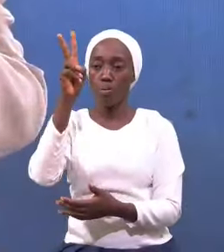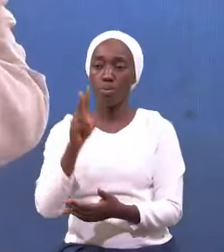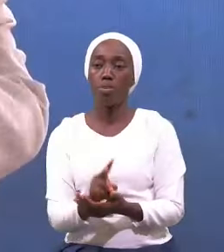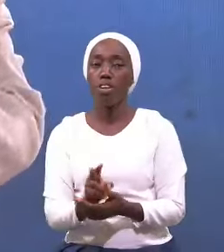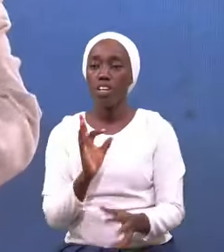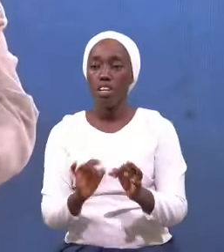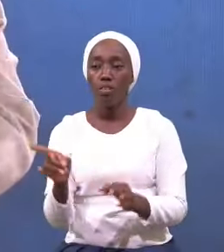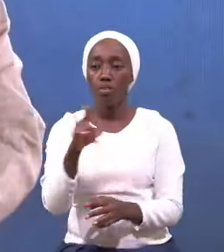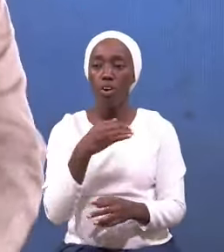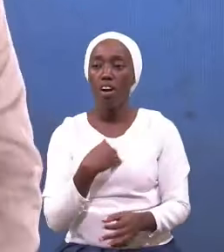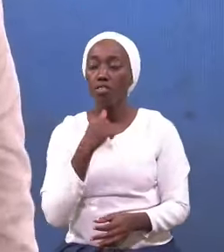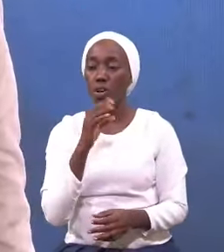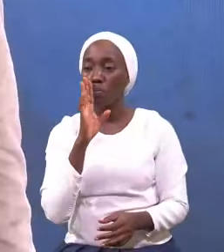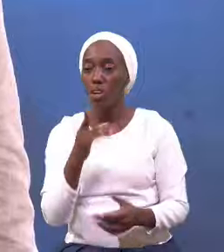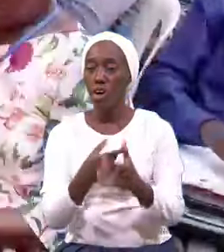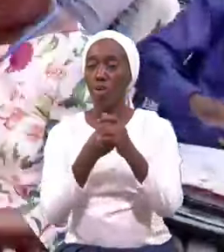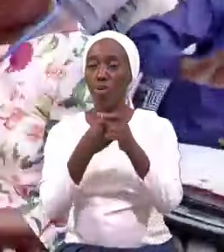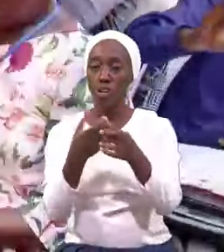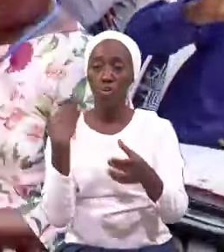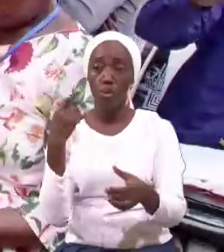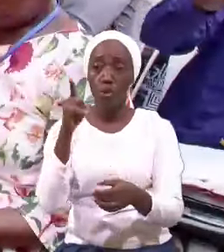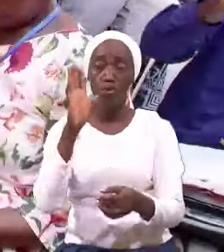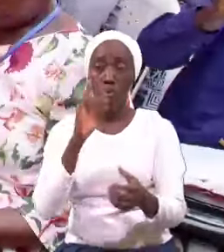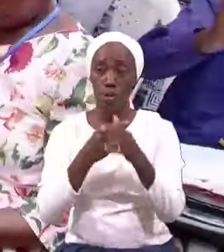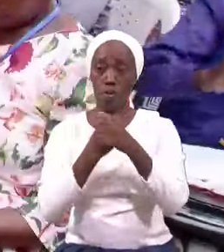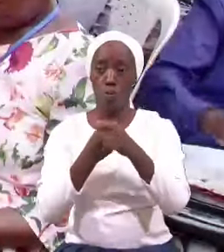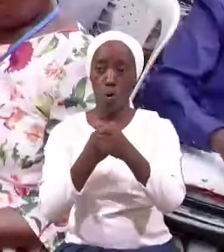If you have not been running before, you will run.